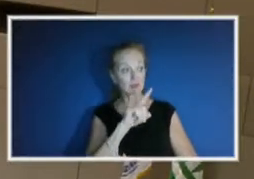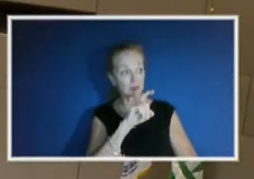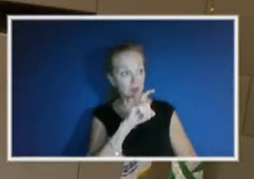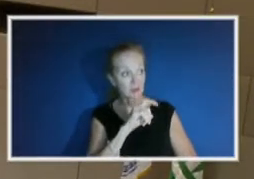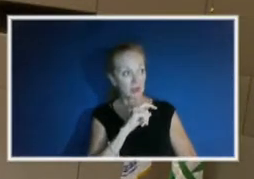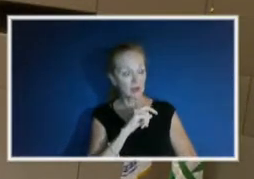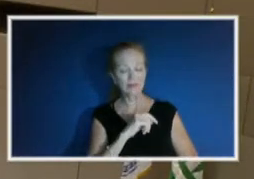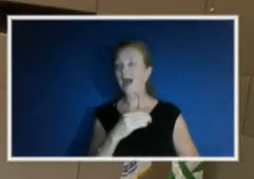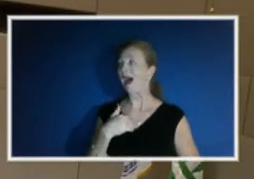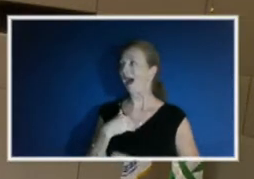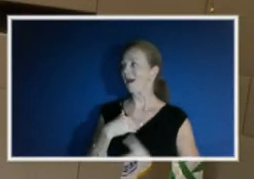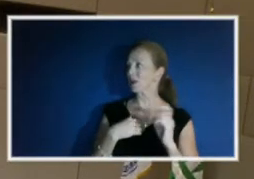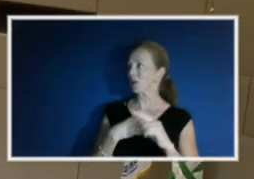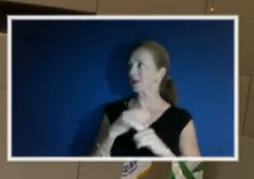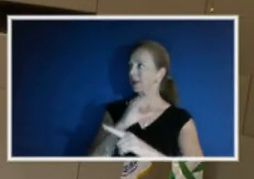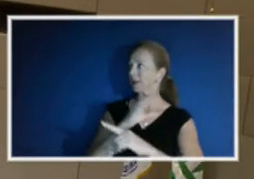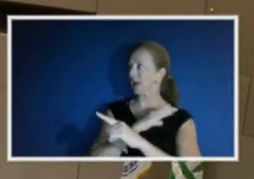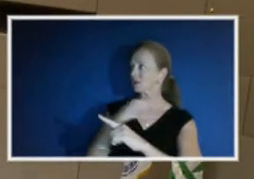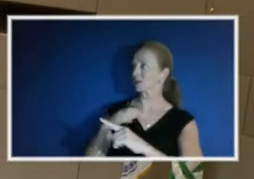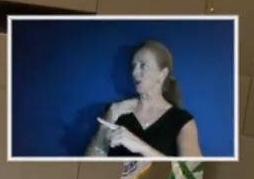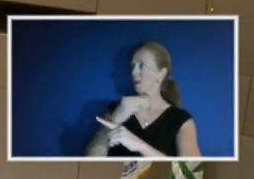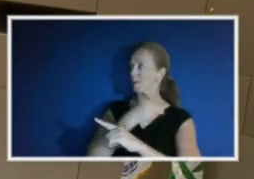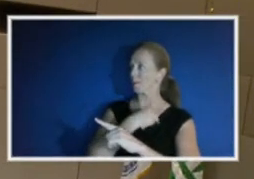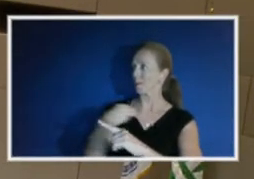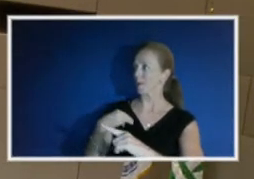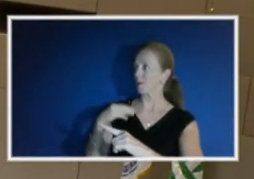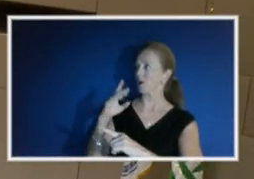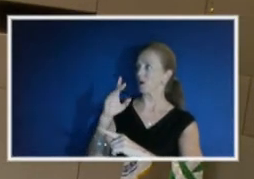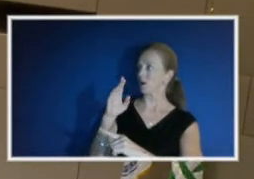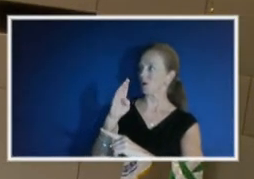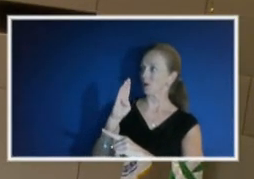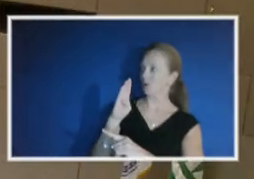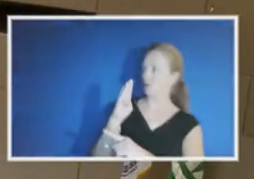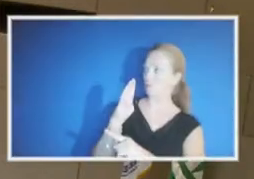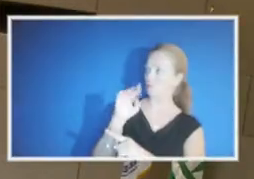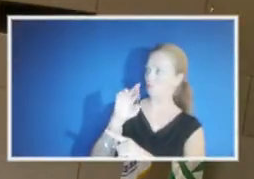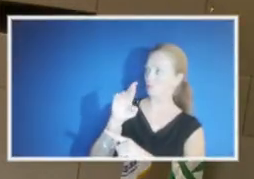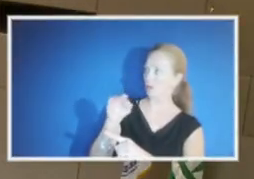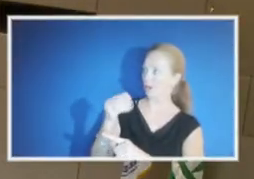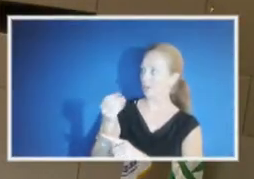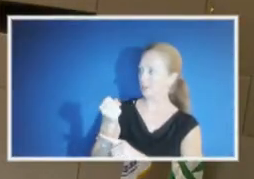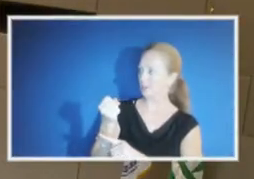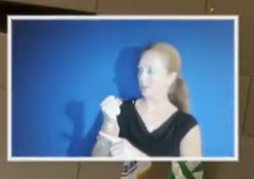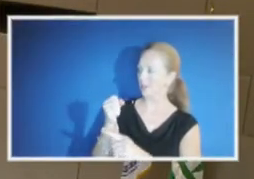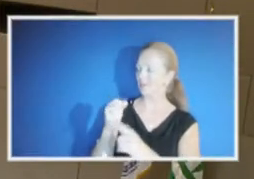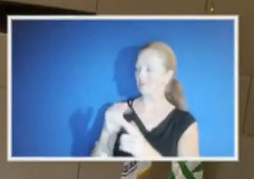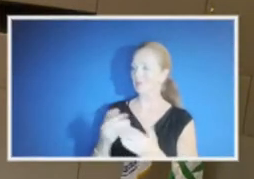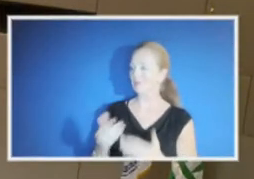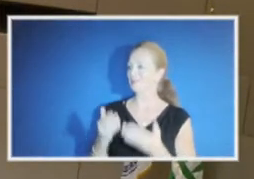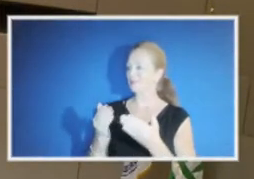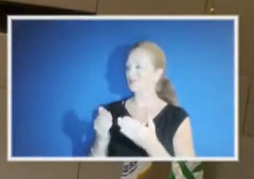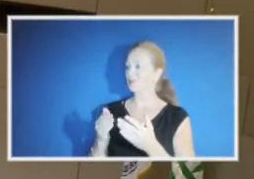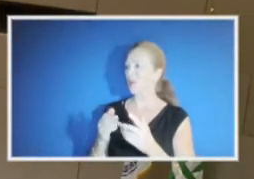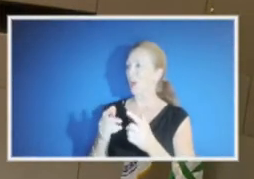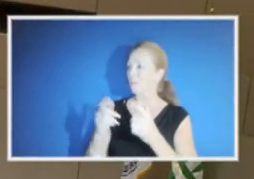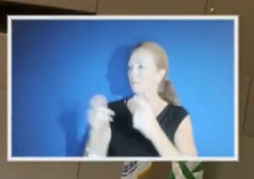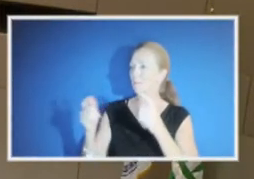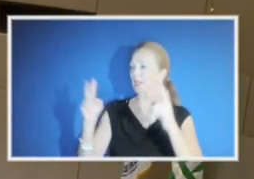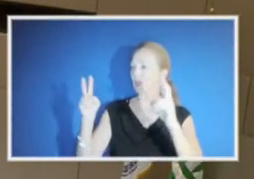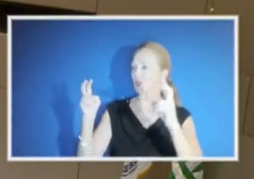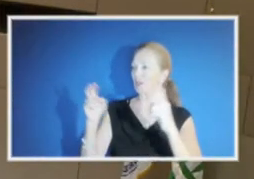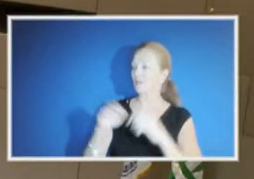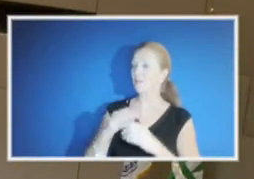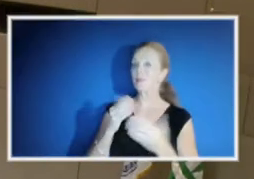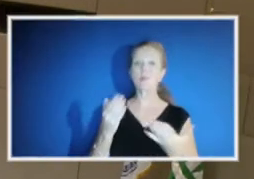that Councilmember Driggs brings to mind a broader issue that all of our, there might be other committees